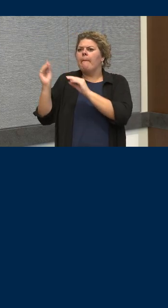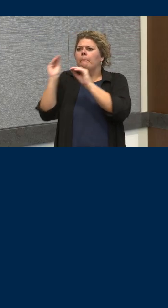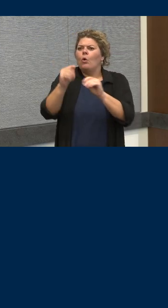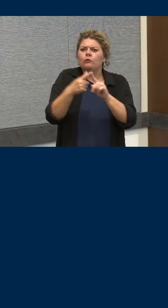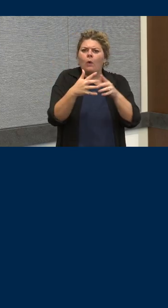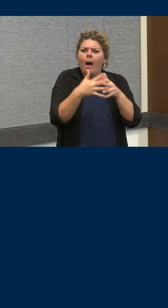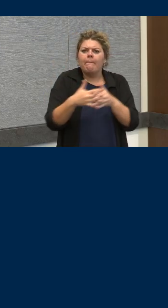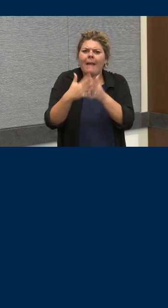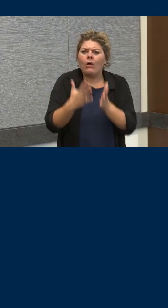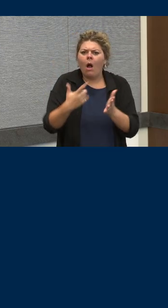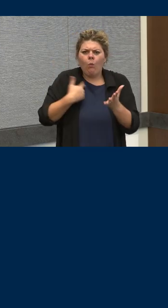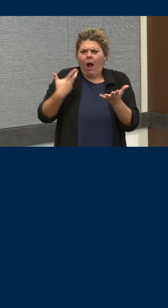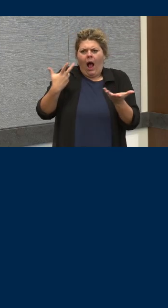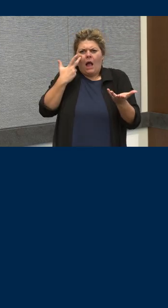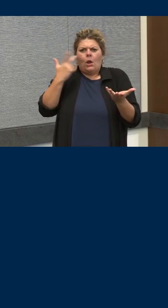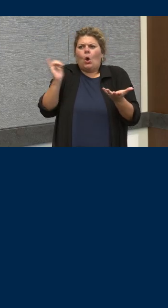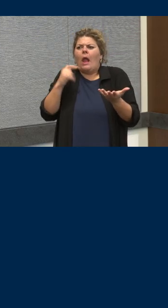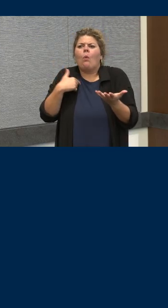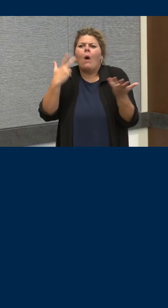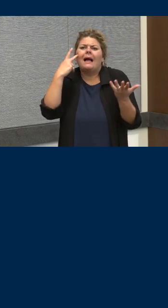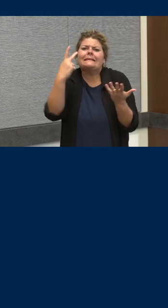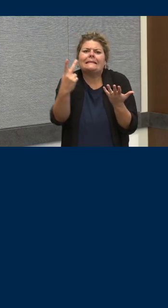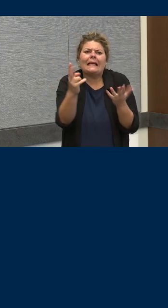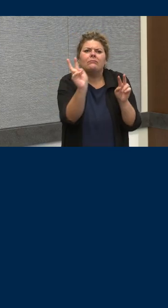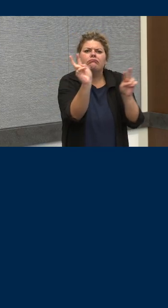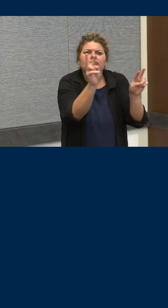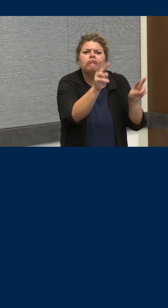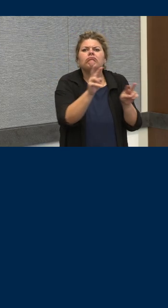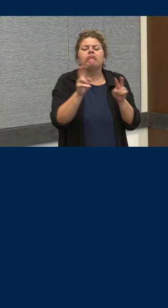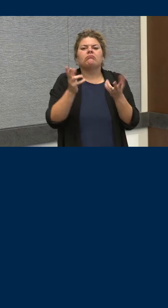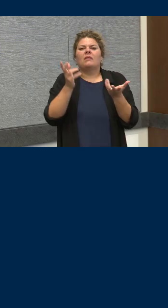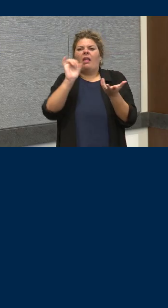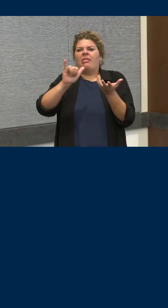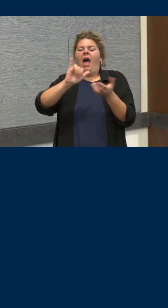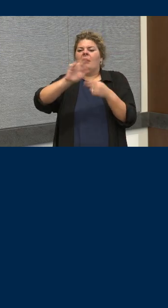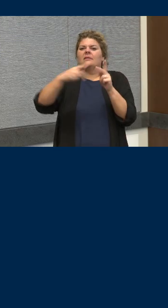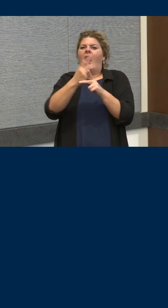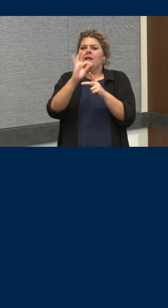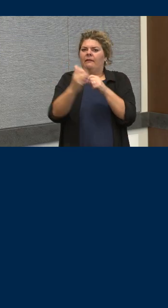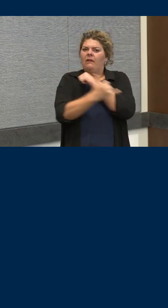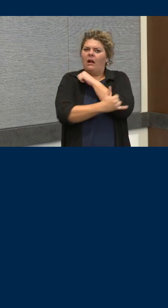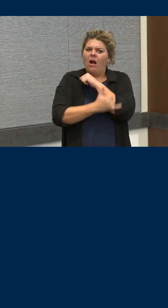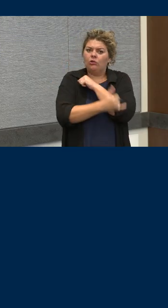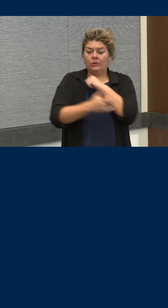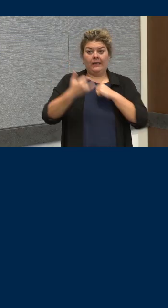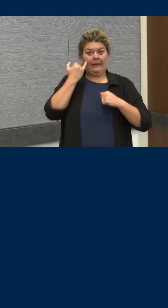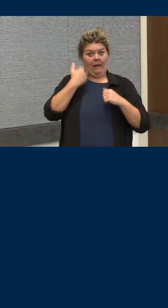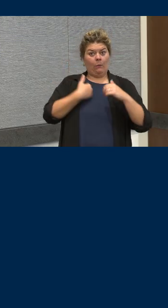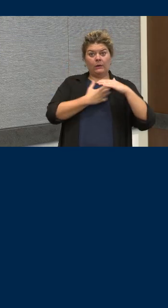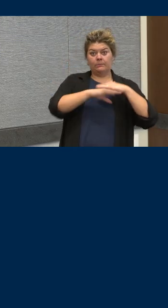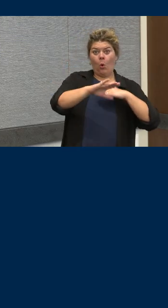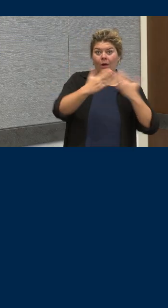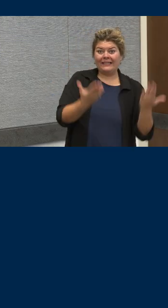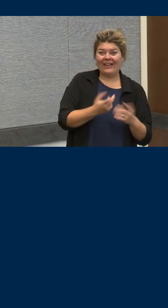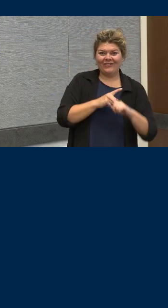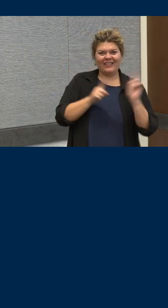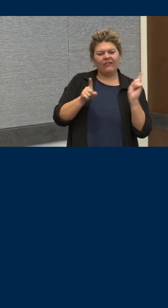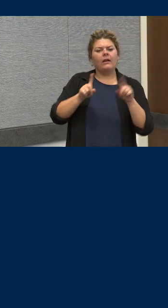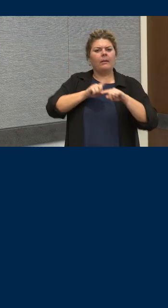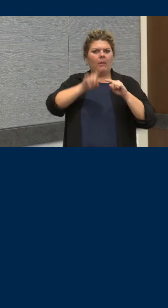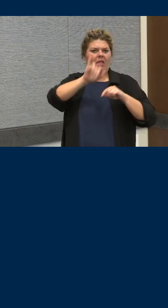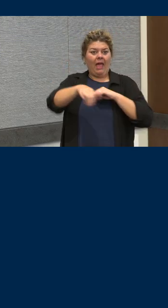finds to see in the United States that signifies the kind of civilization born here and spreading